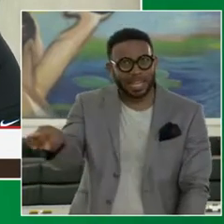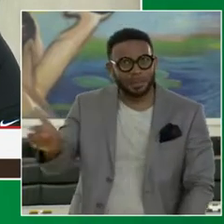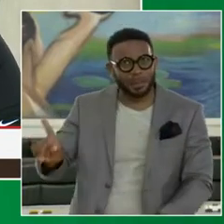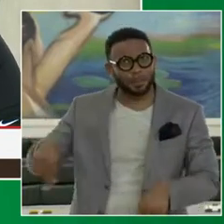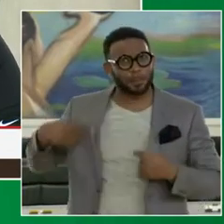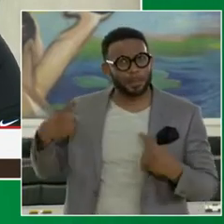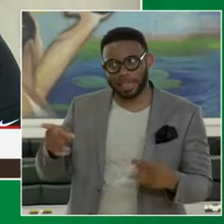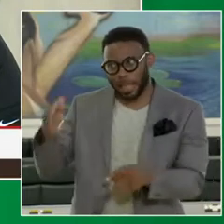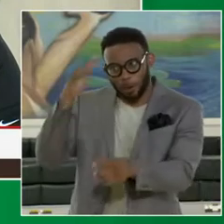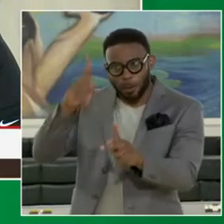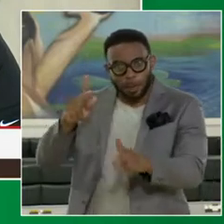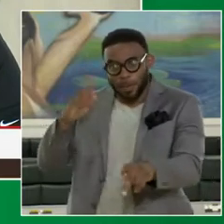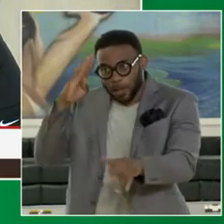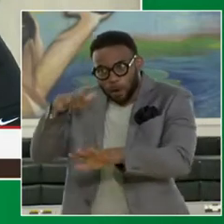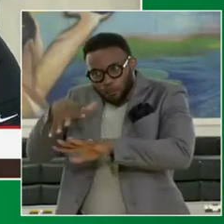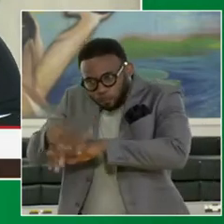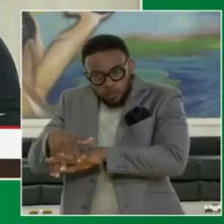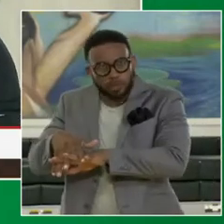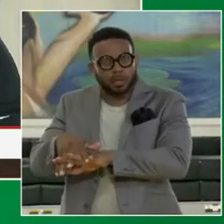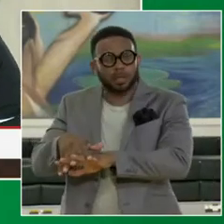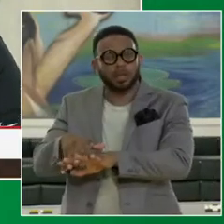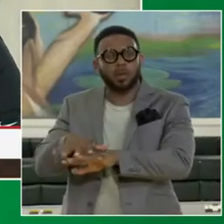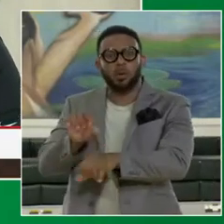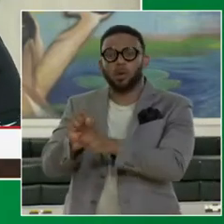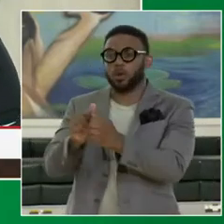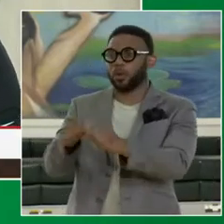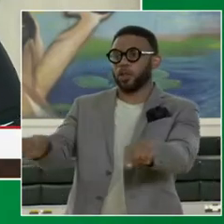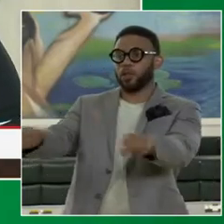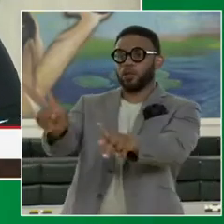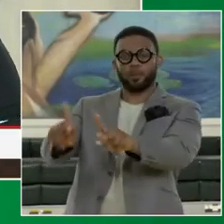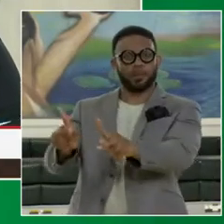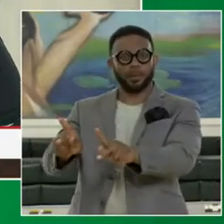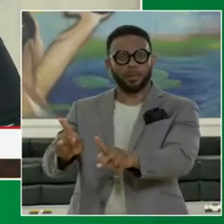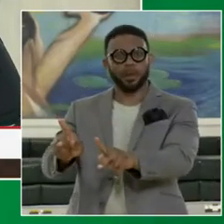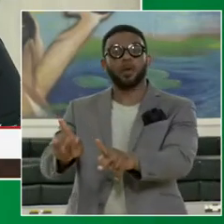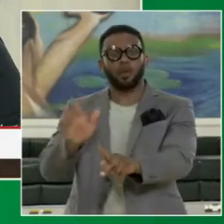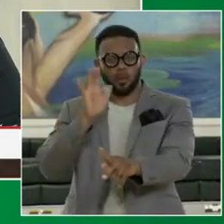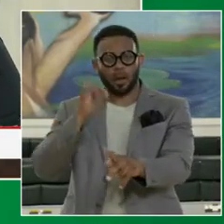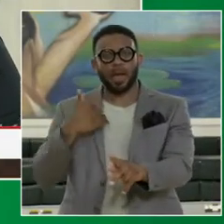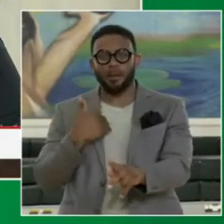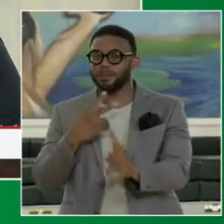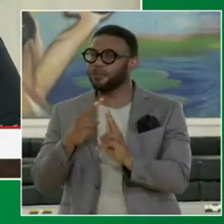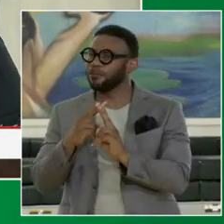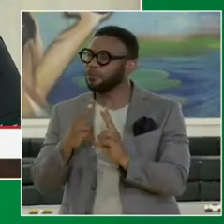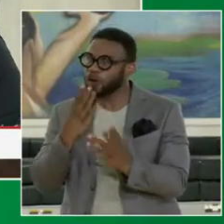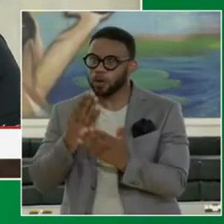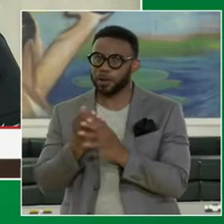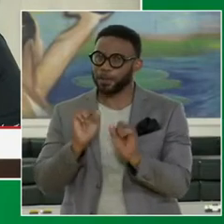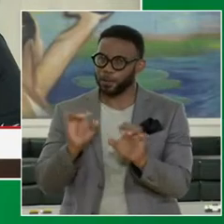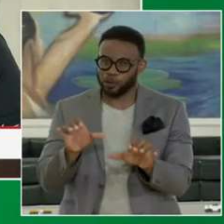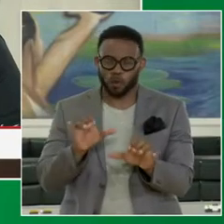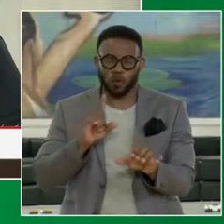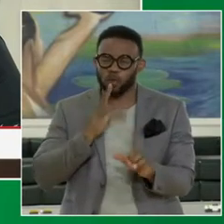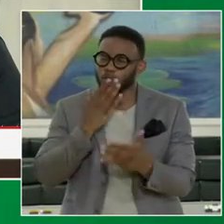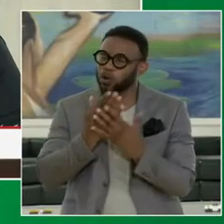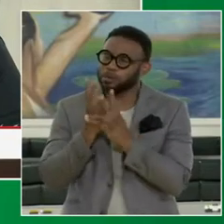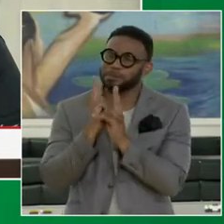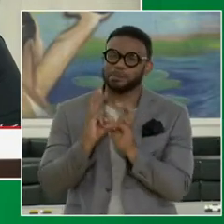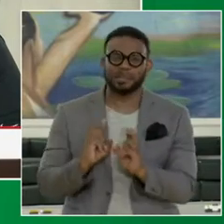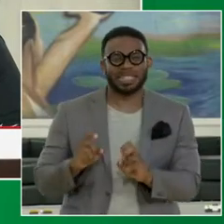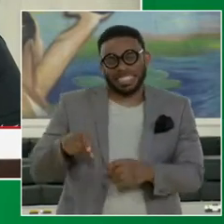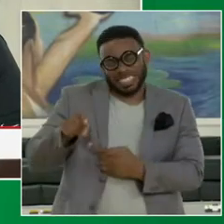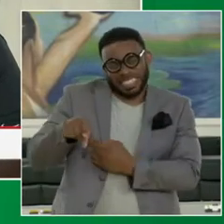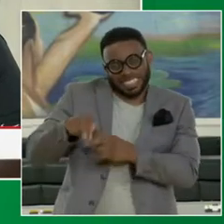know the people and the families. So working with those folks, we're going to have a very good ability to do a real good assessment, good